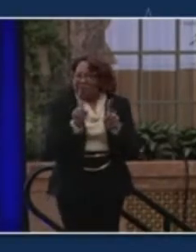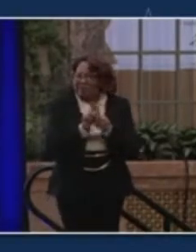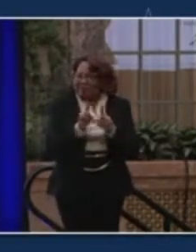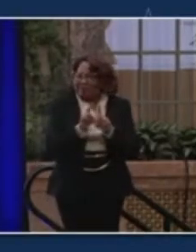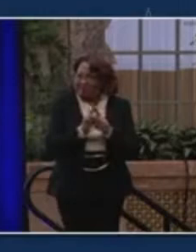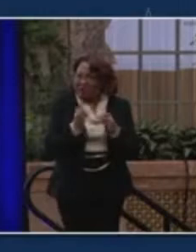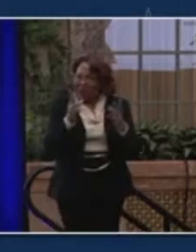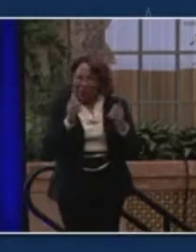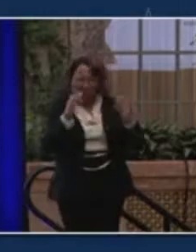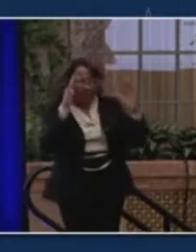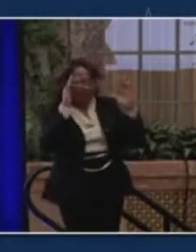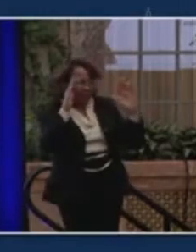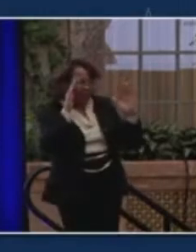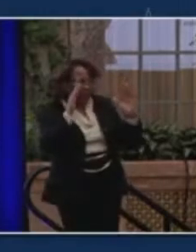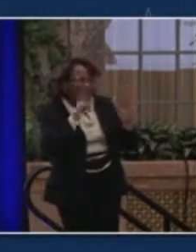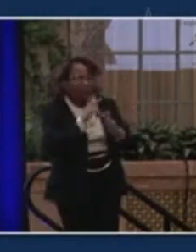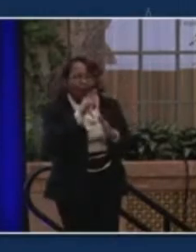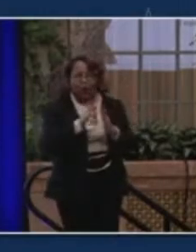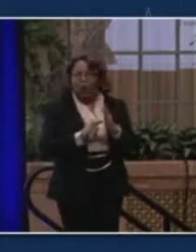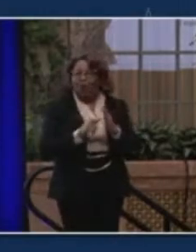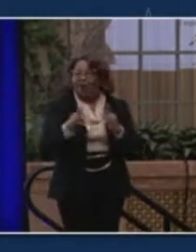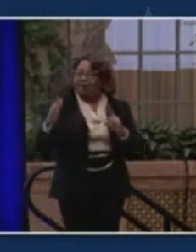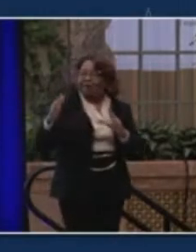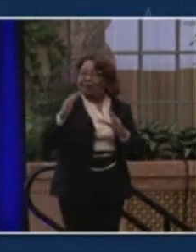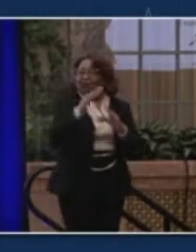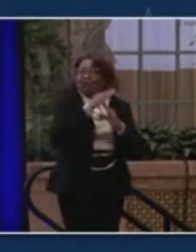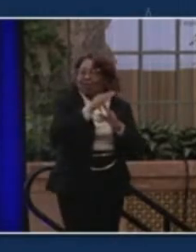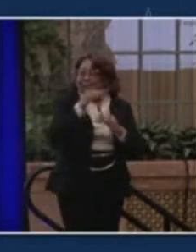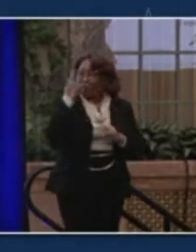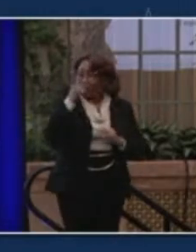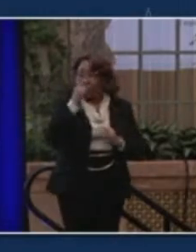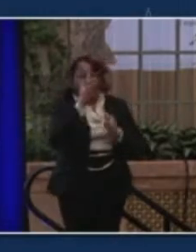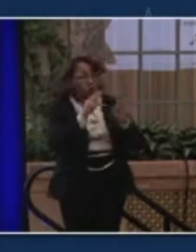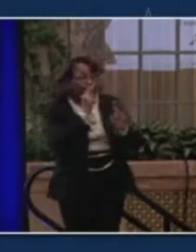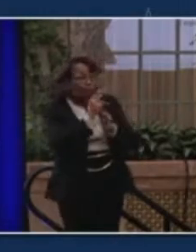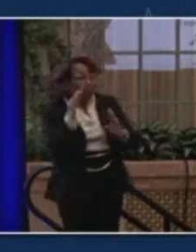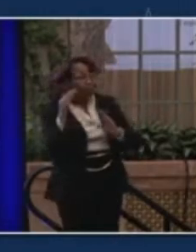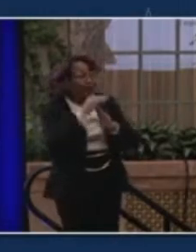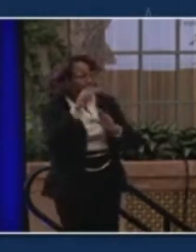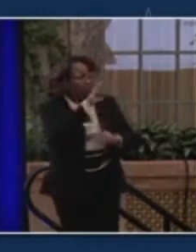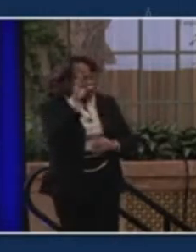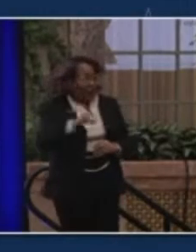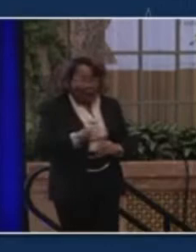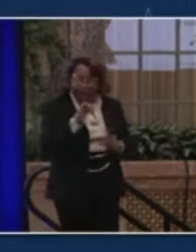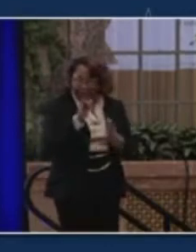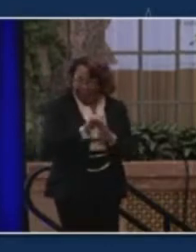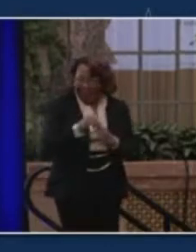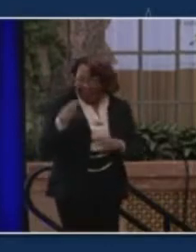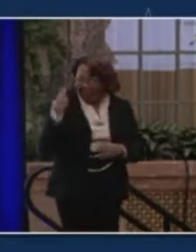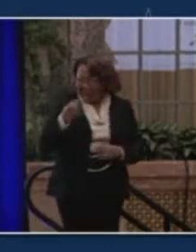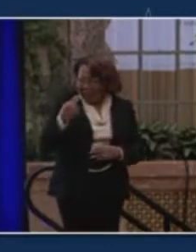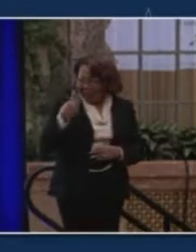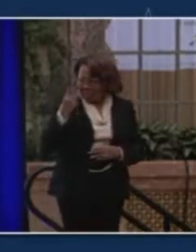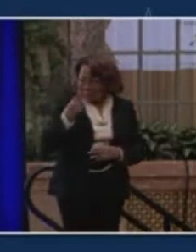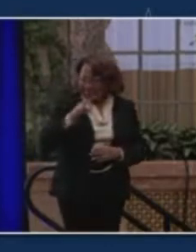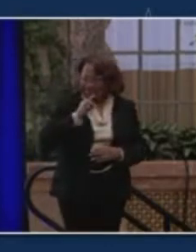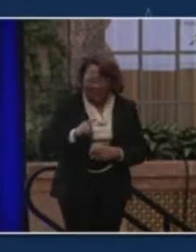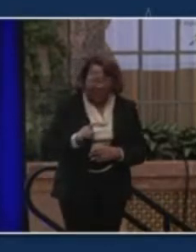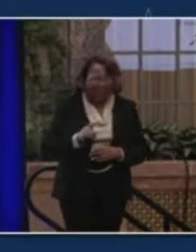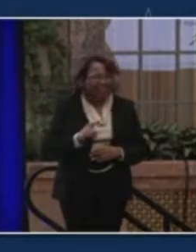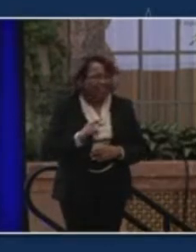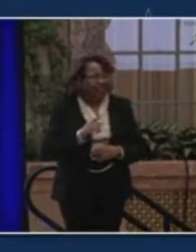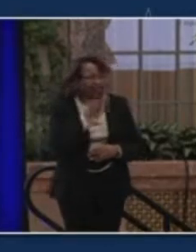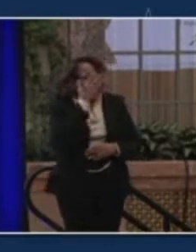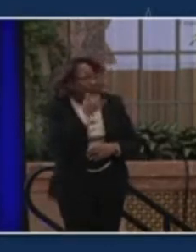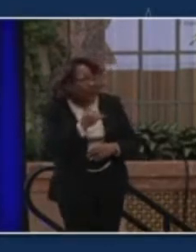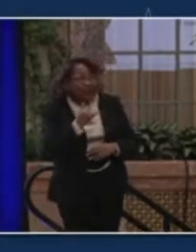want to call attention to what a champion for a world-class Chicago that Harold was. It's really